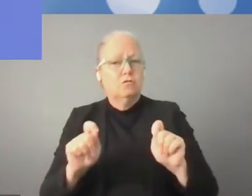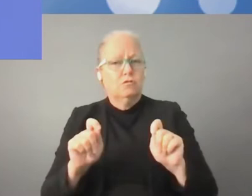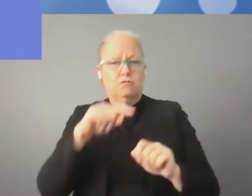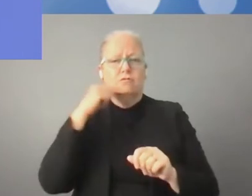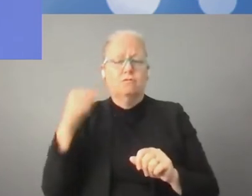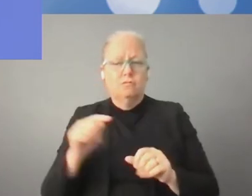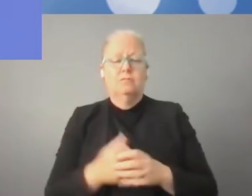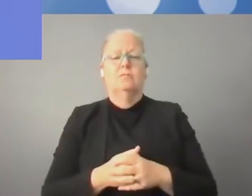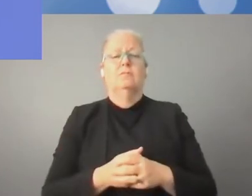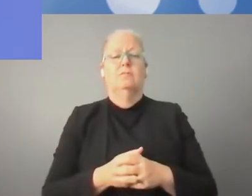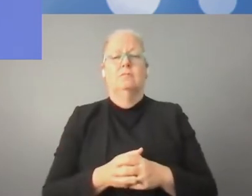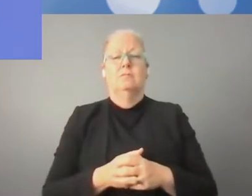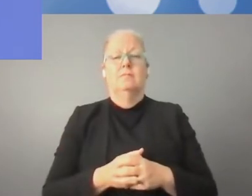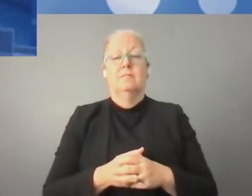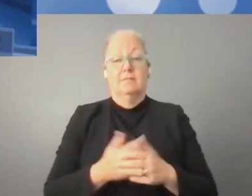ready